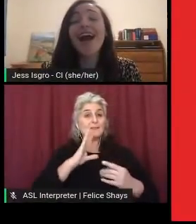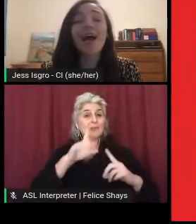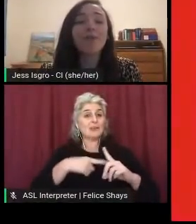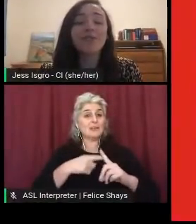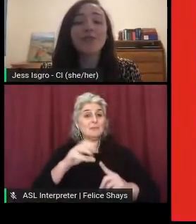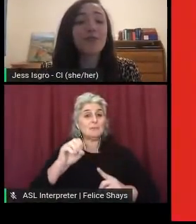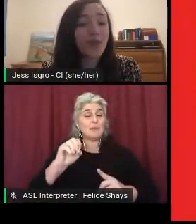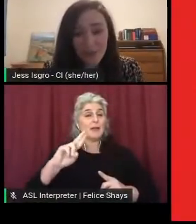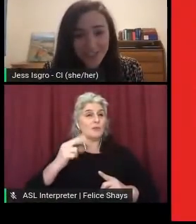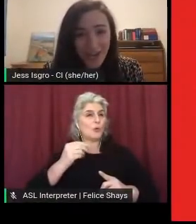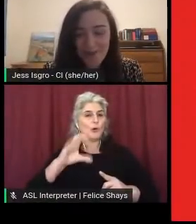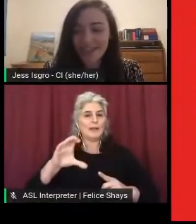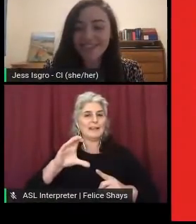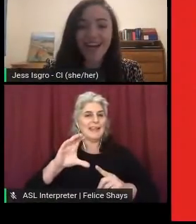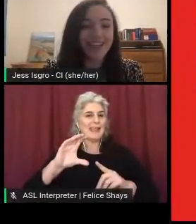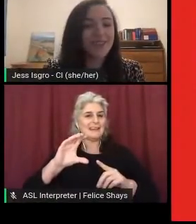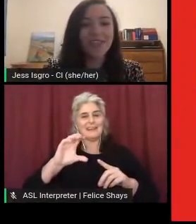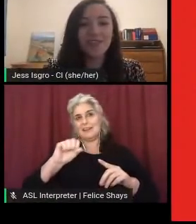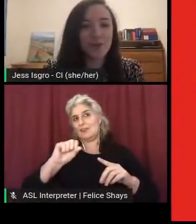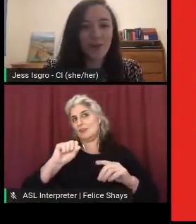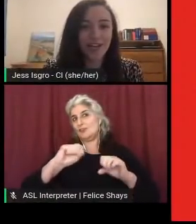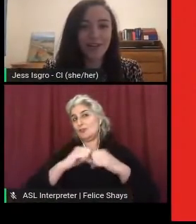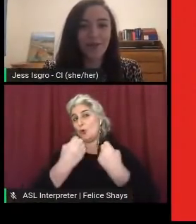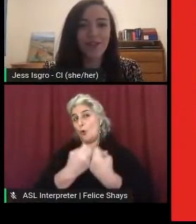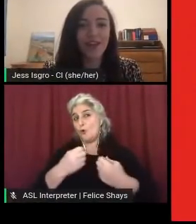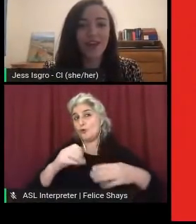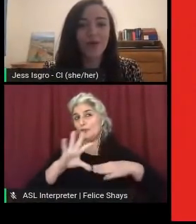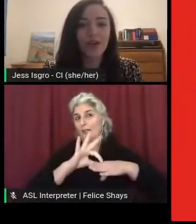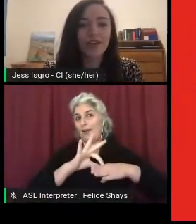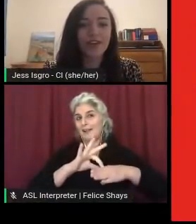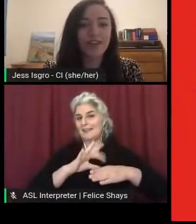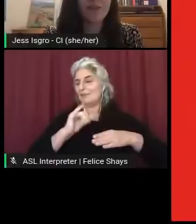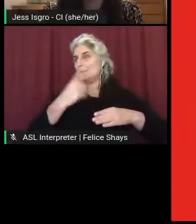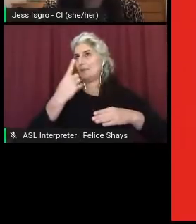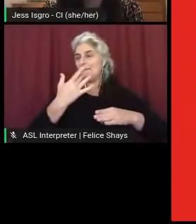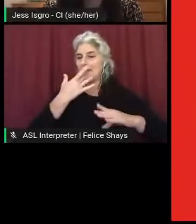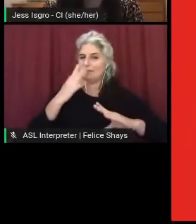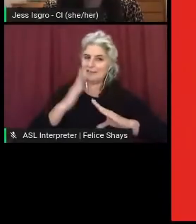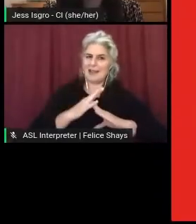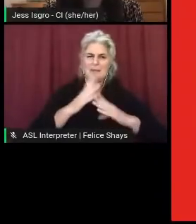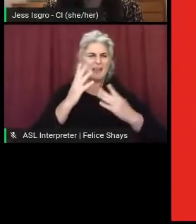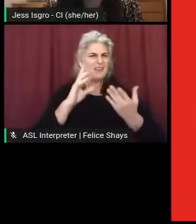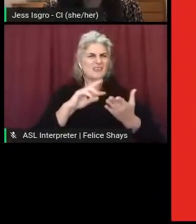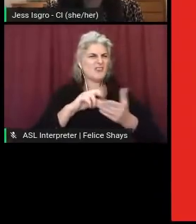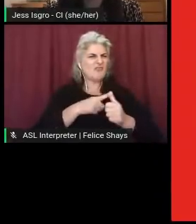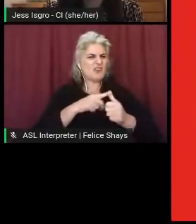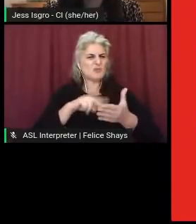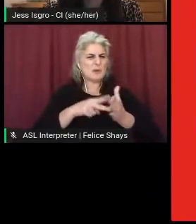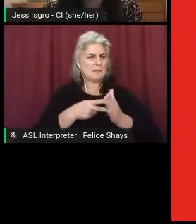my absolute favorite topics. So let's jump right in with a quick definition.